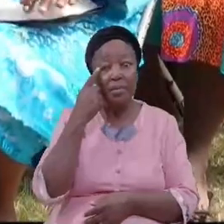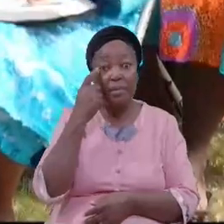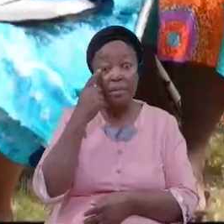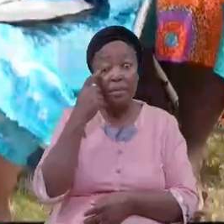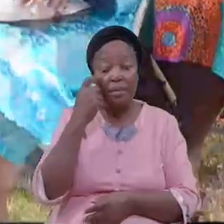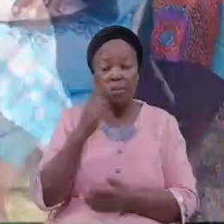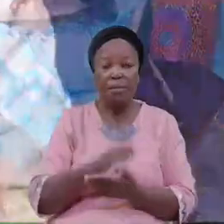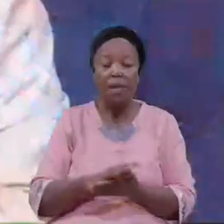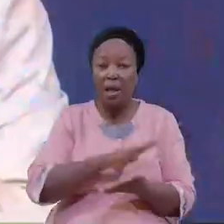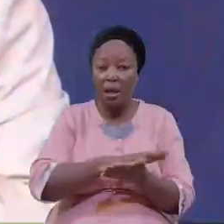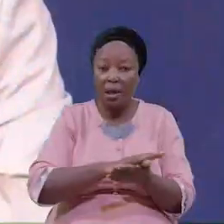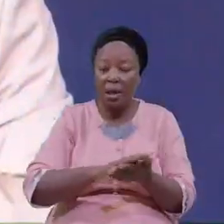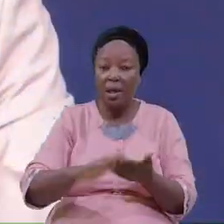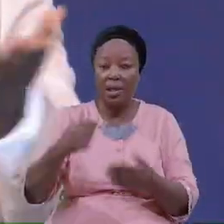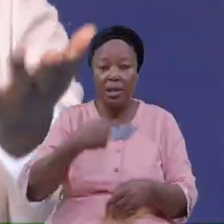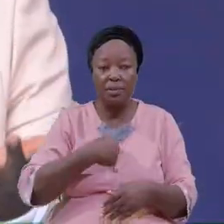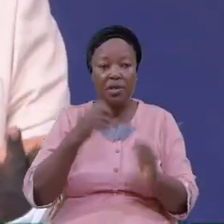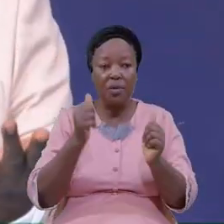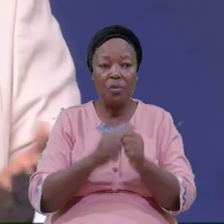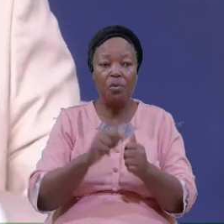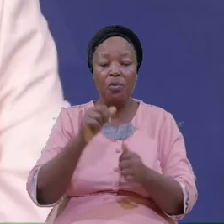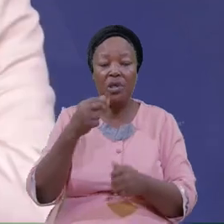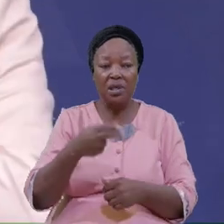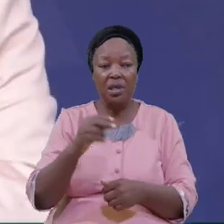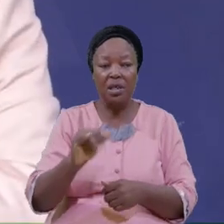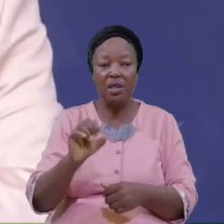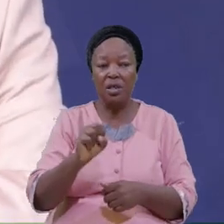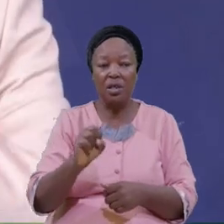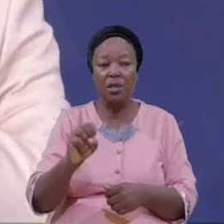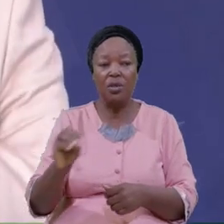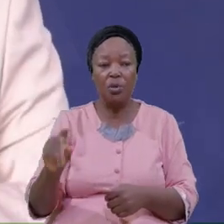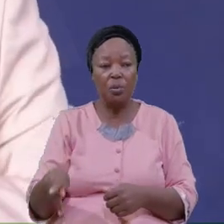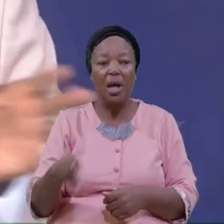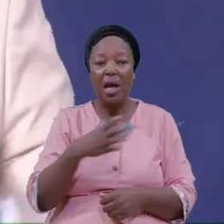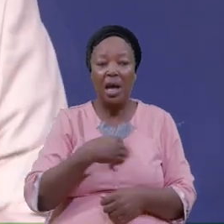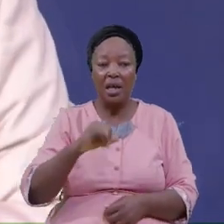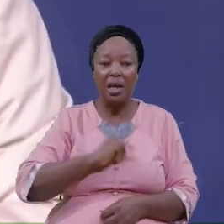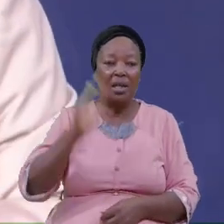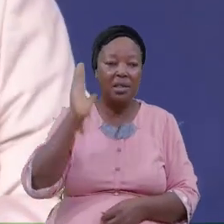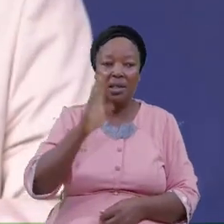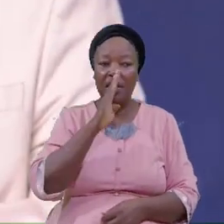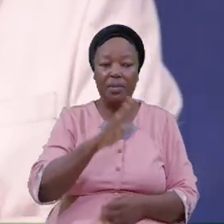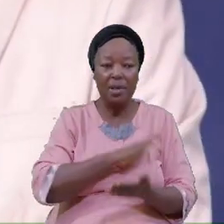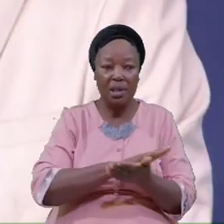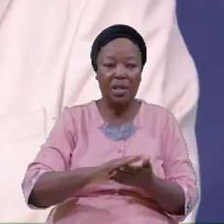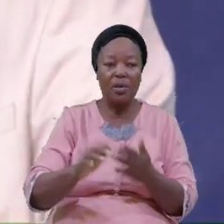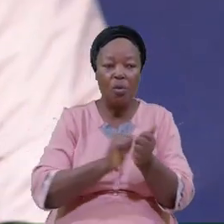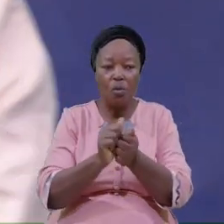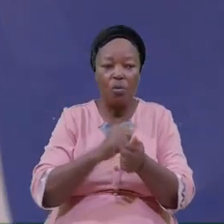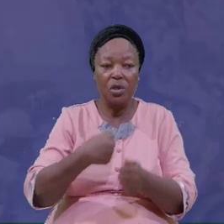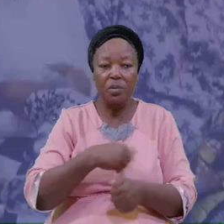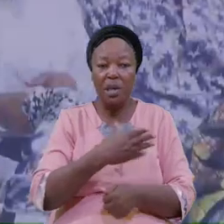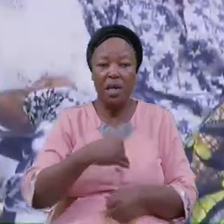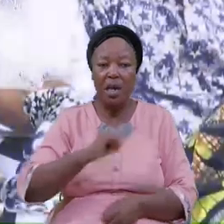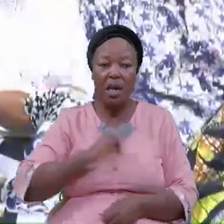hyssop, and I shall be clean. Wash me, and I shall be whiter than snow. Purifie-moi avec l'hyssop, et je